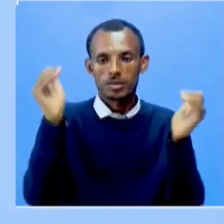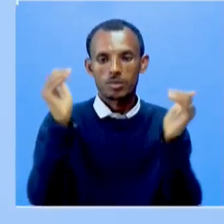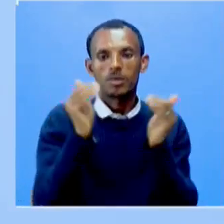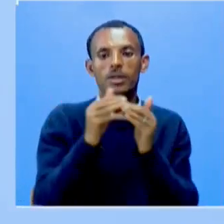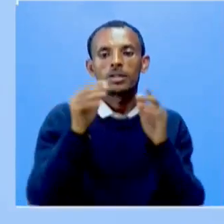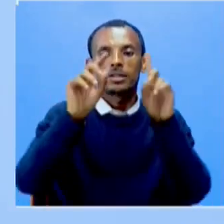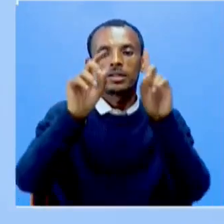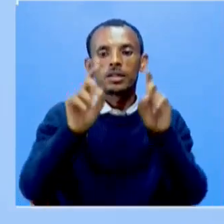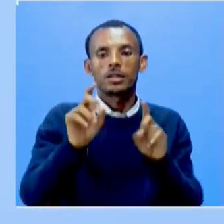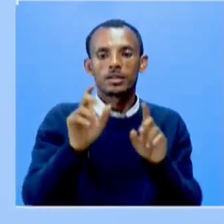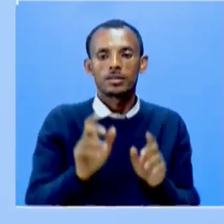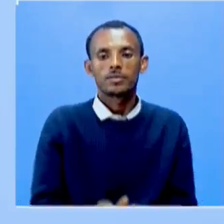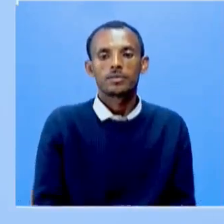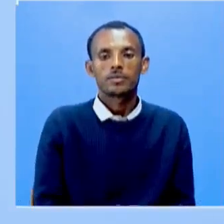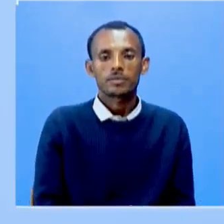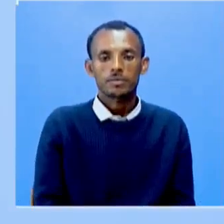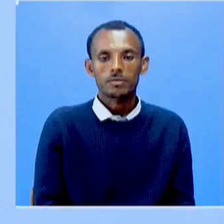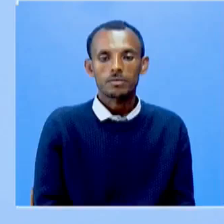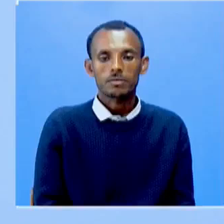test.